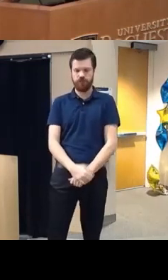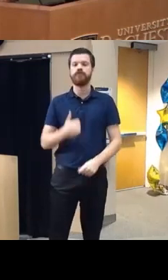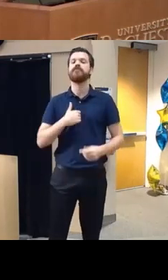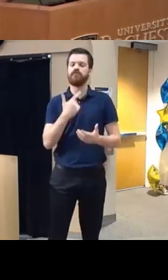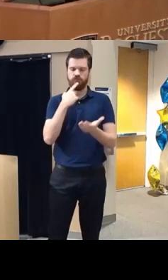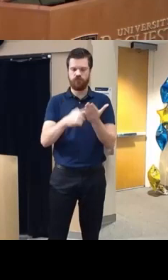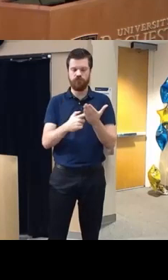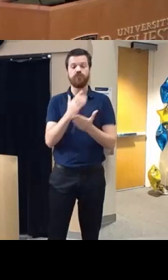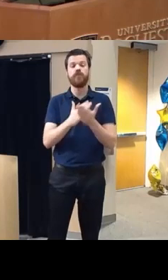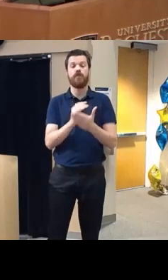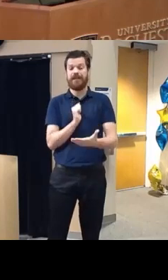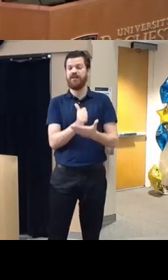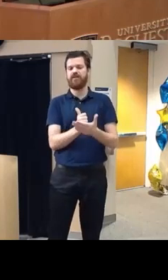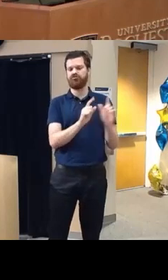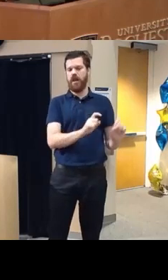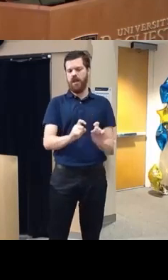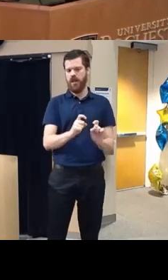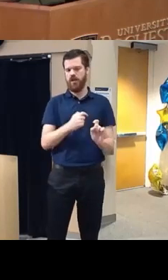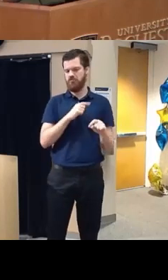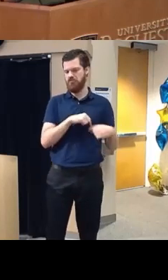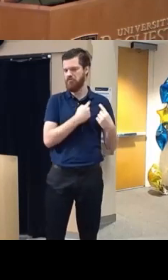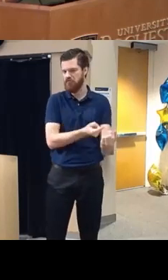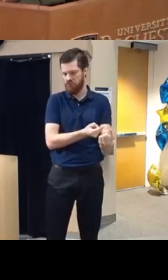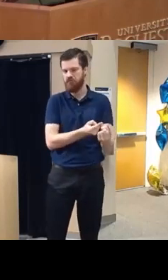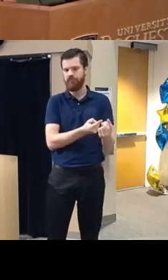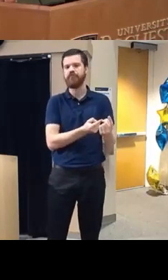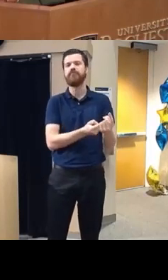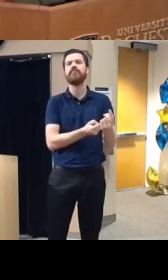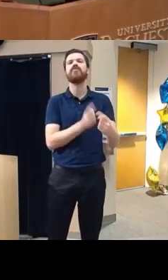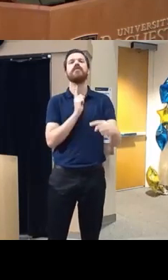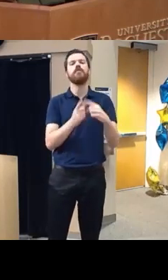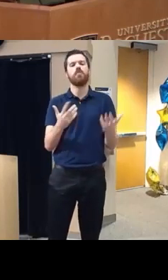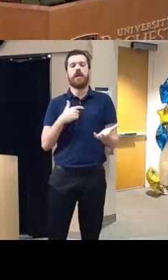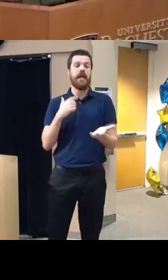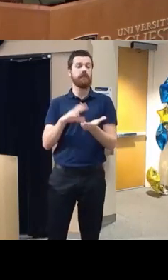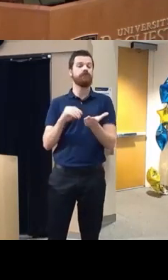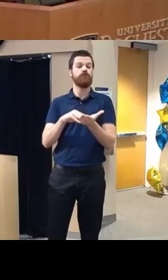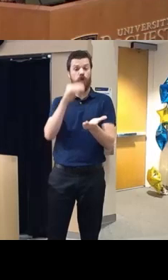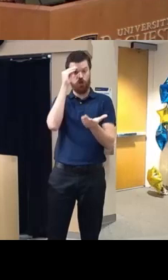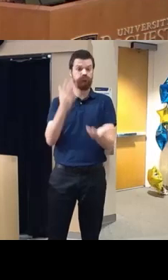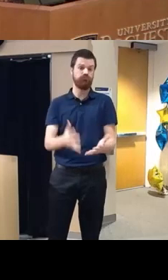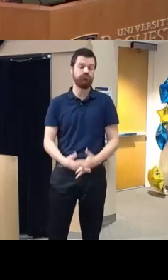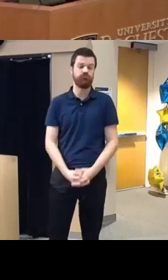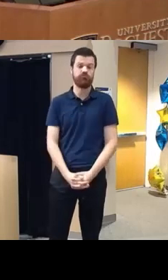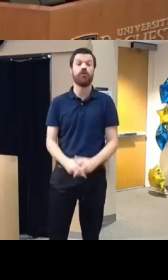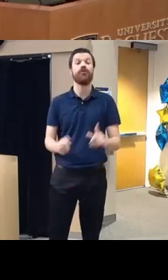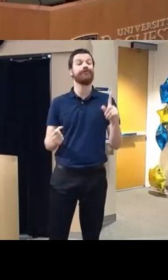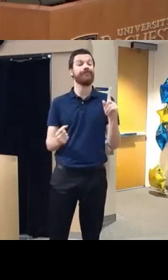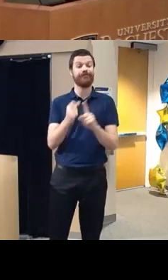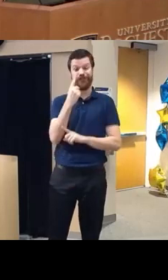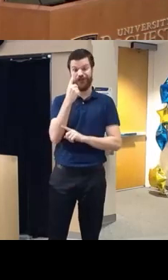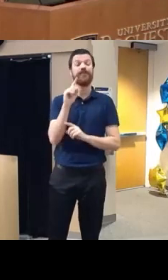I've had and some of the things I've learned. So the first randomized